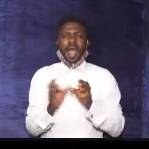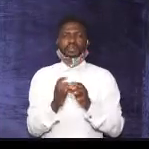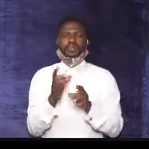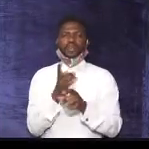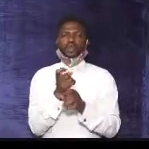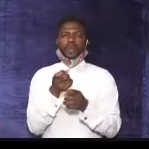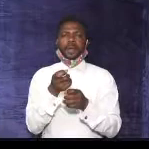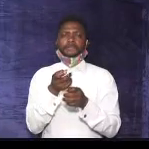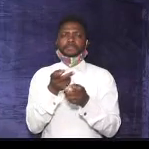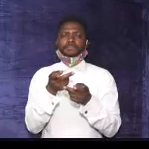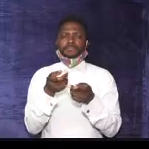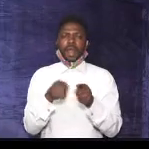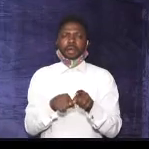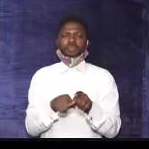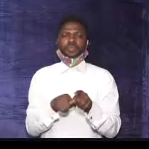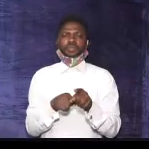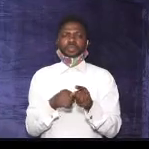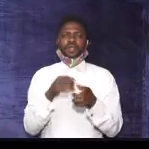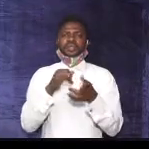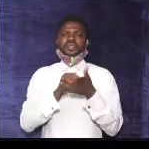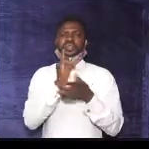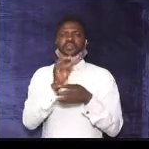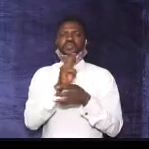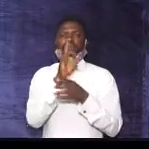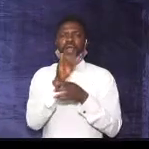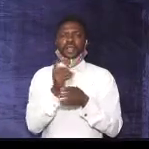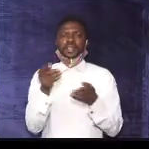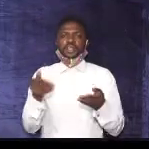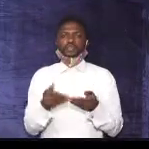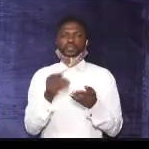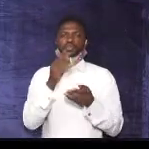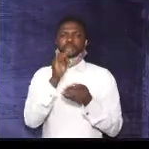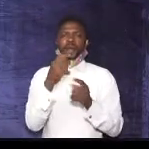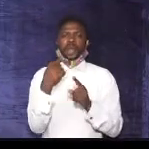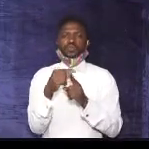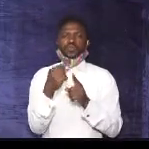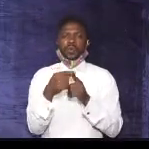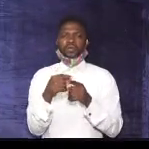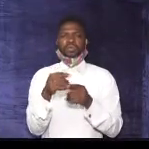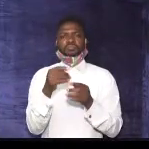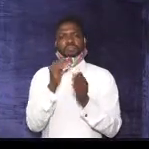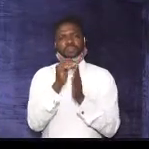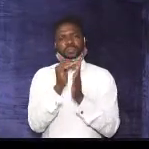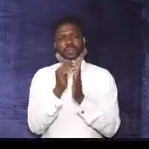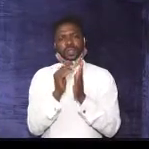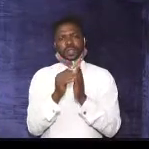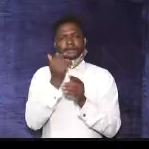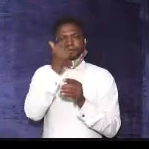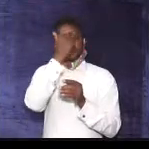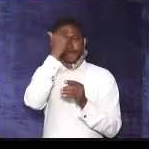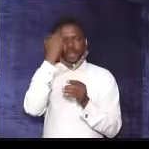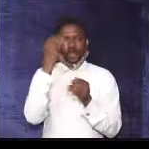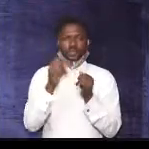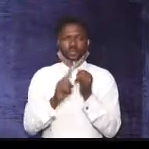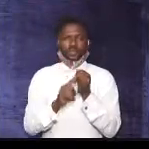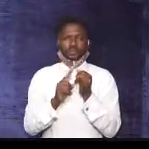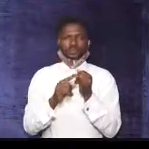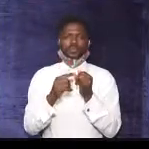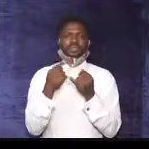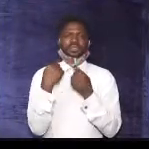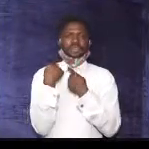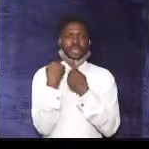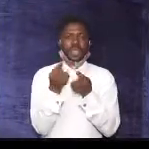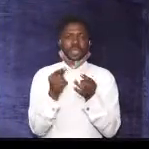the action took place. It is usually introduced by words such as